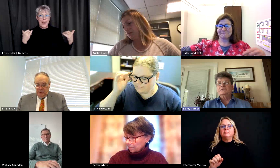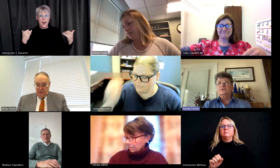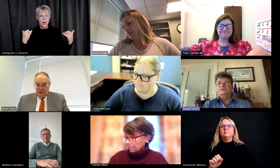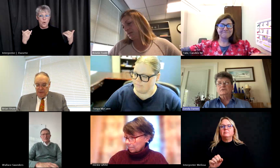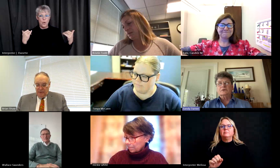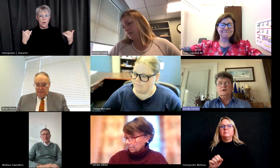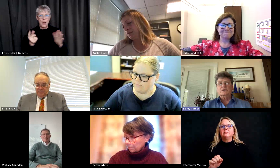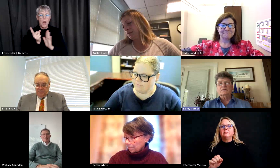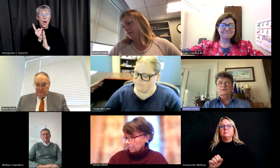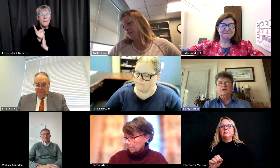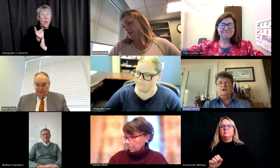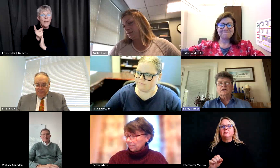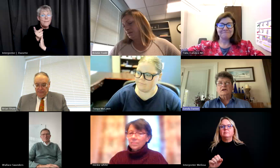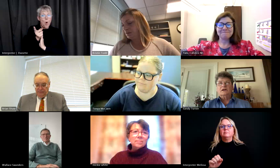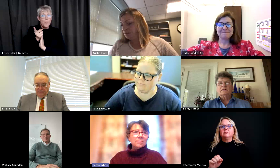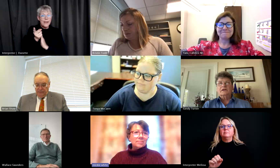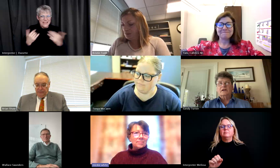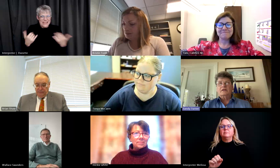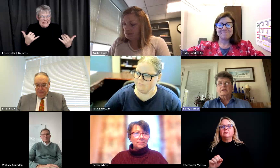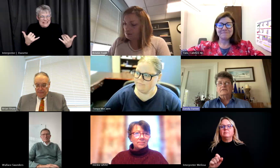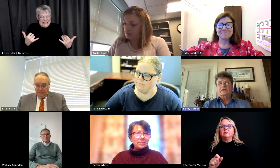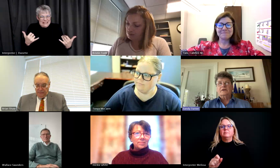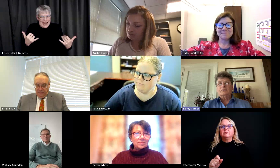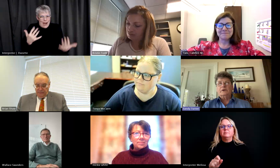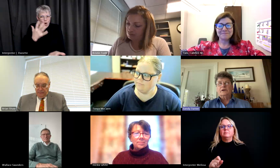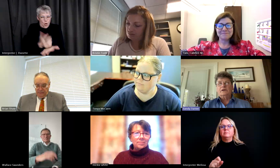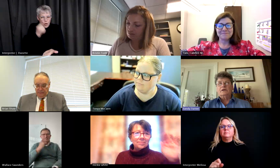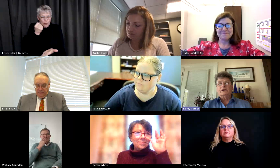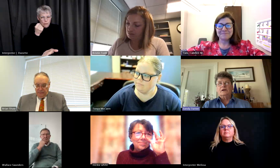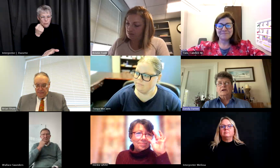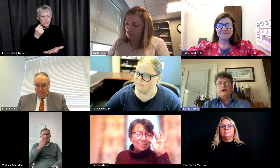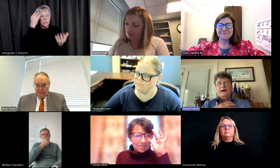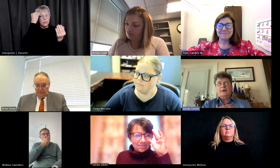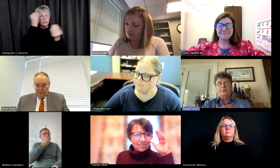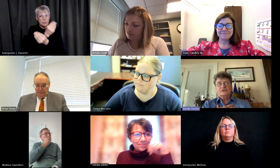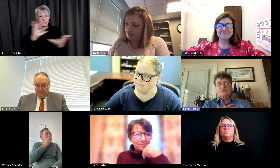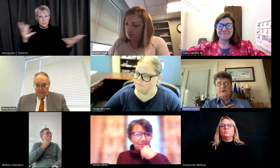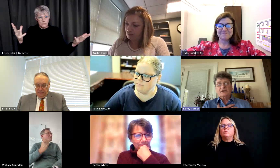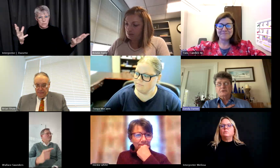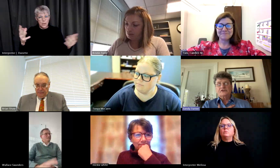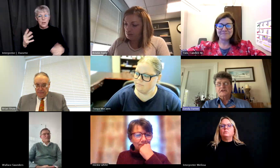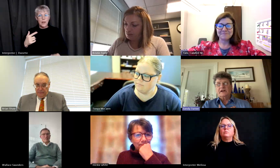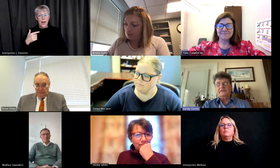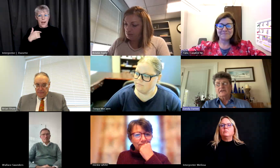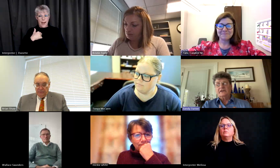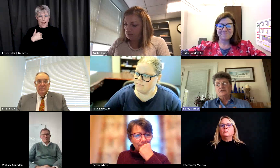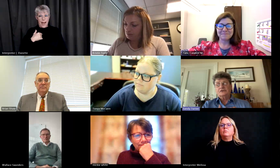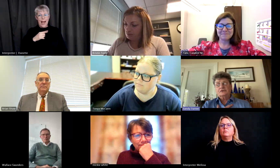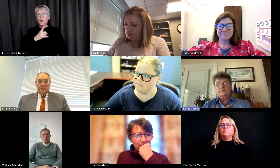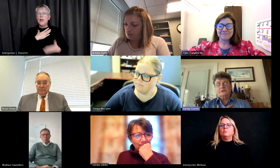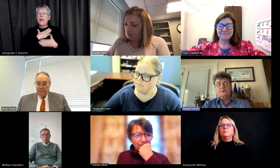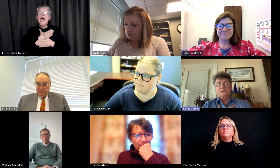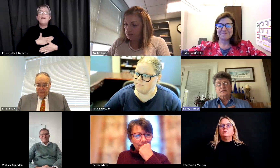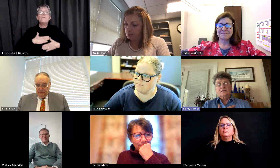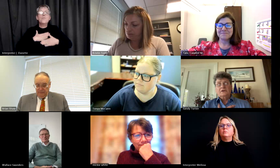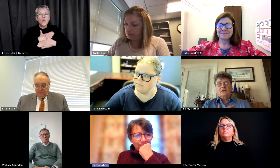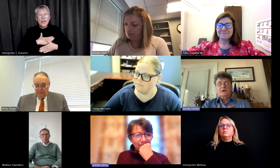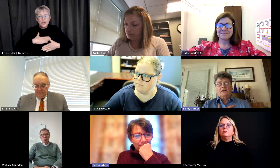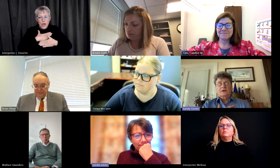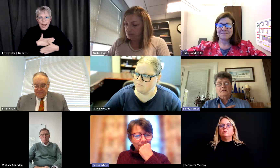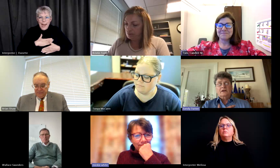of time to tell all of you that I personally appreciate everything you're doing.